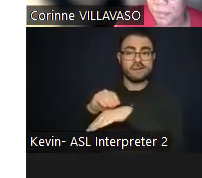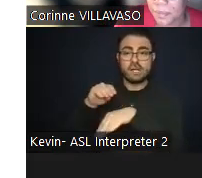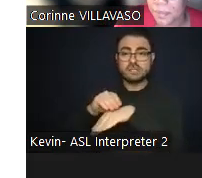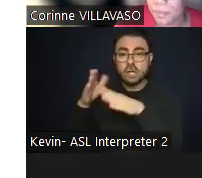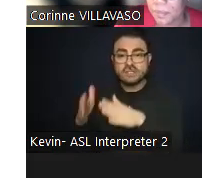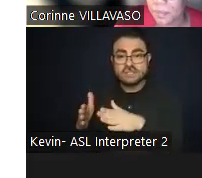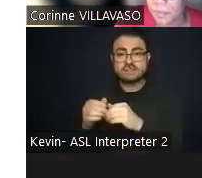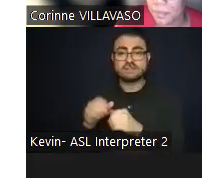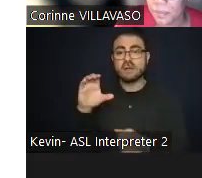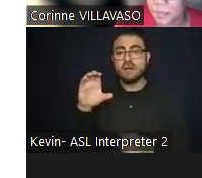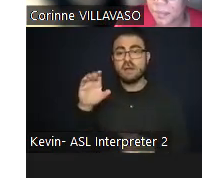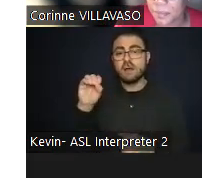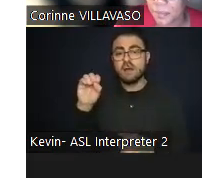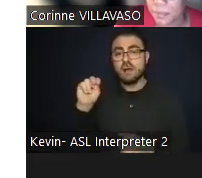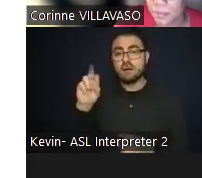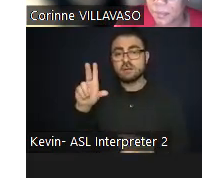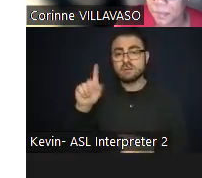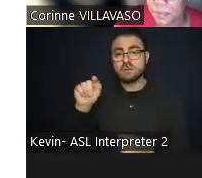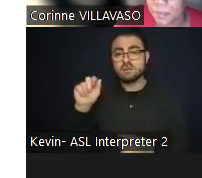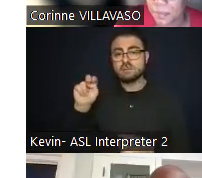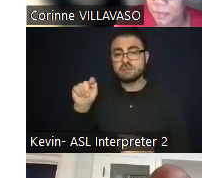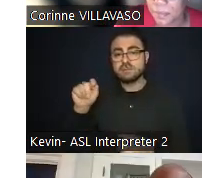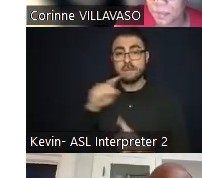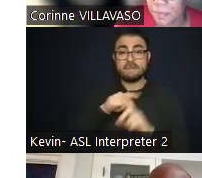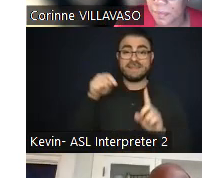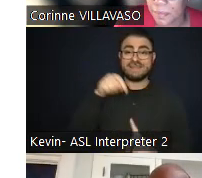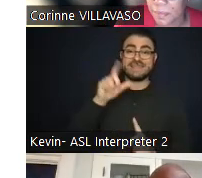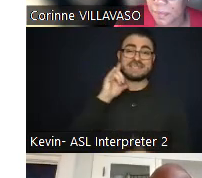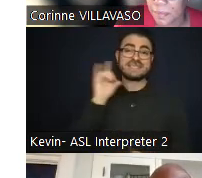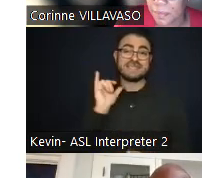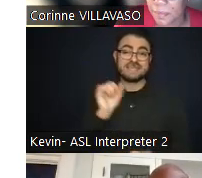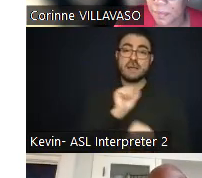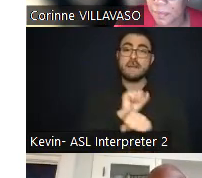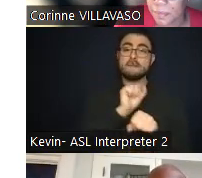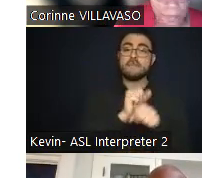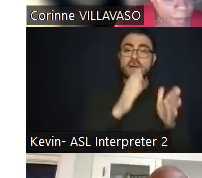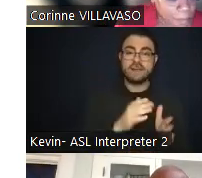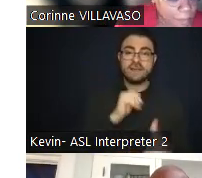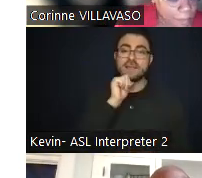sounding more like it's going to be an employee than a consultant to me, just my two cents.